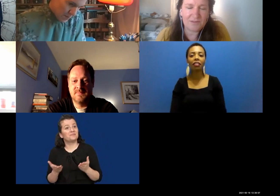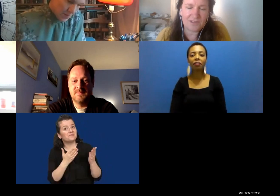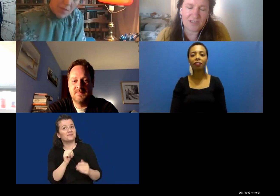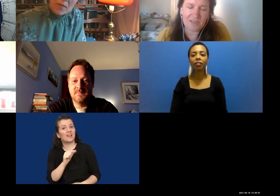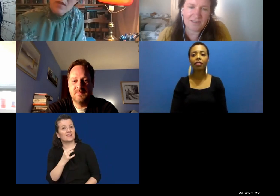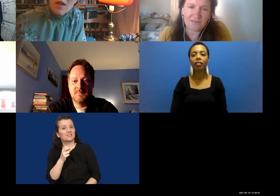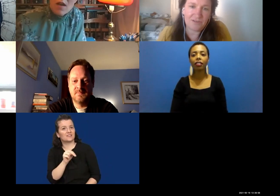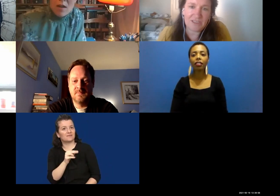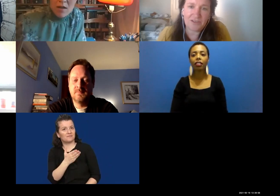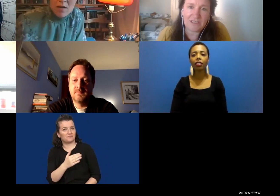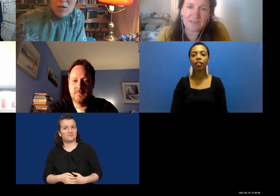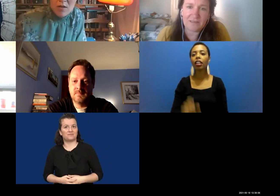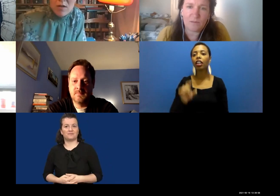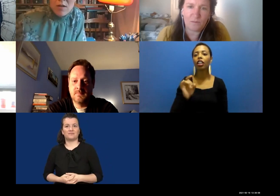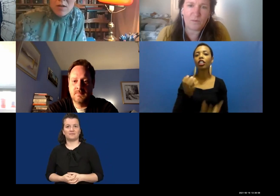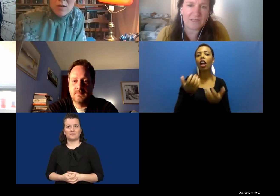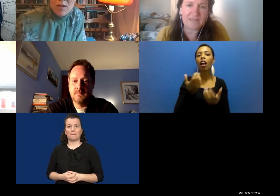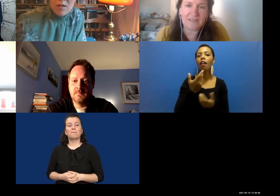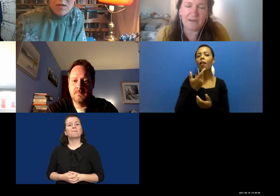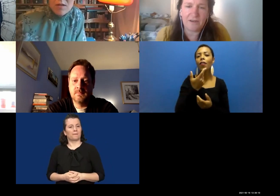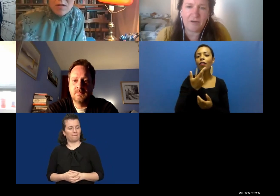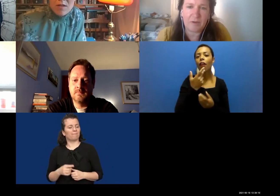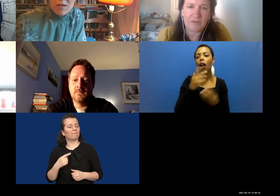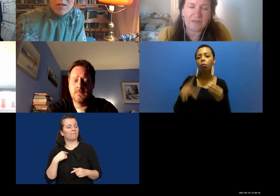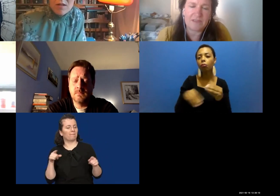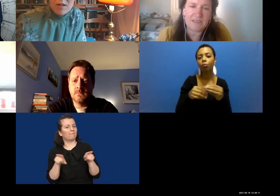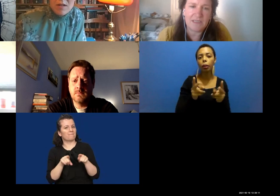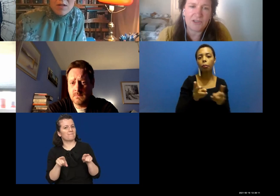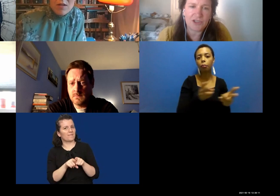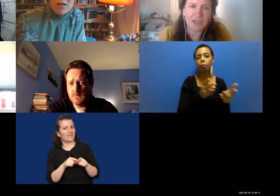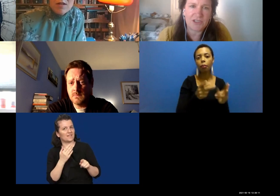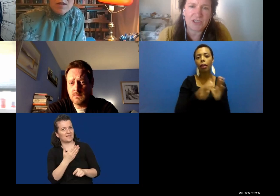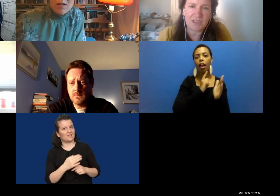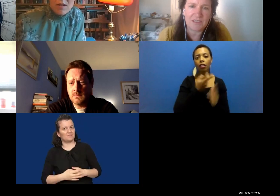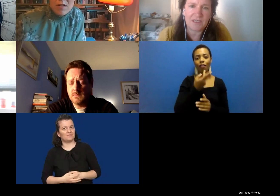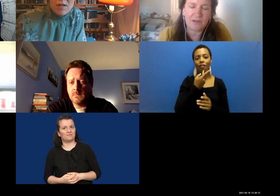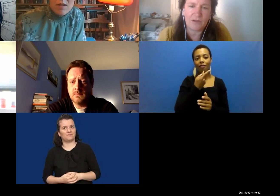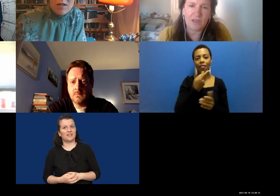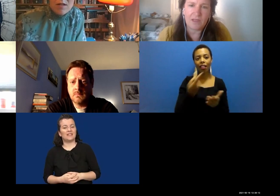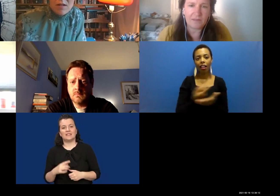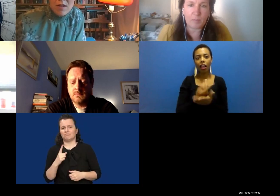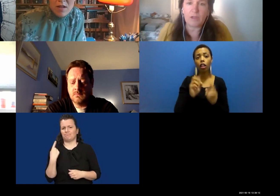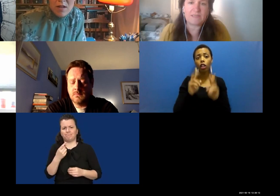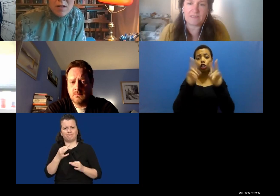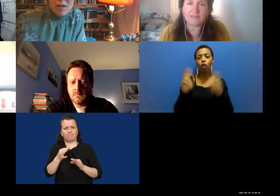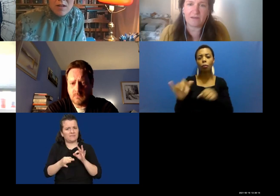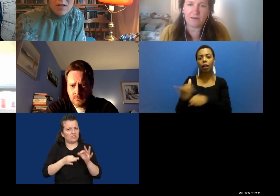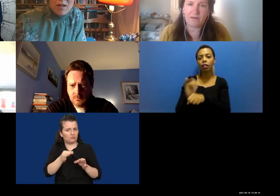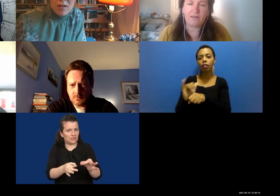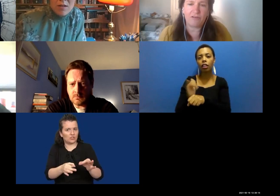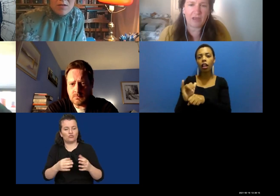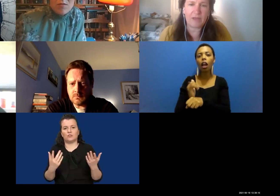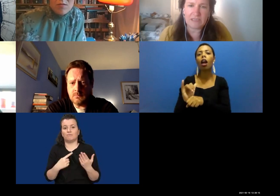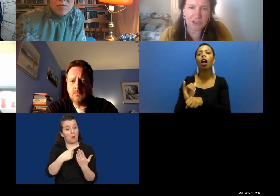Yes, I would just like to reiterate what I said earlier about the See Here strategy and how the policy is